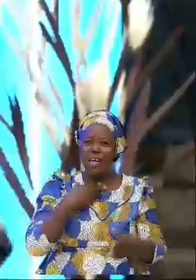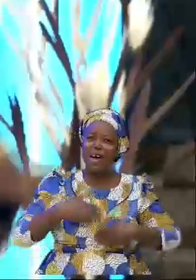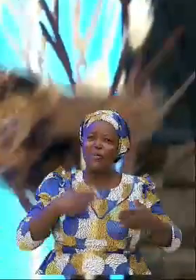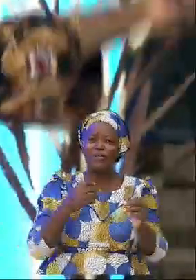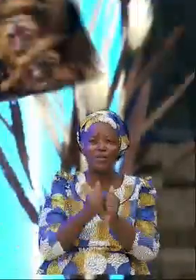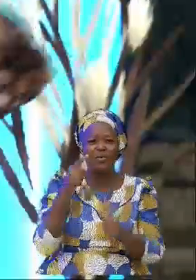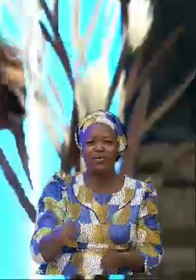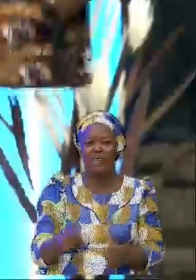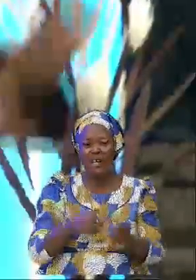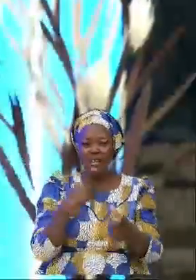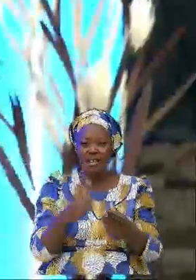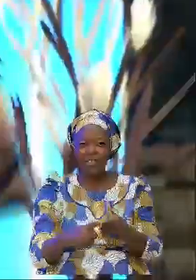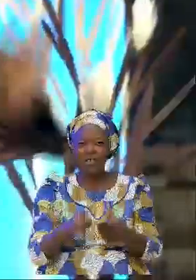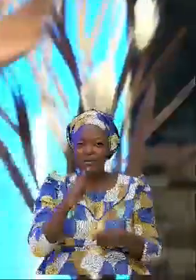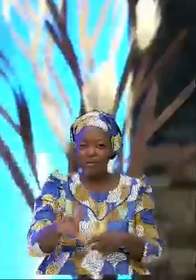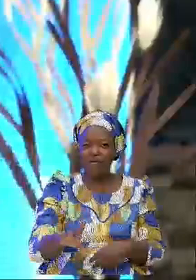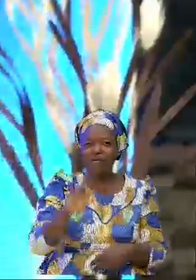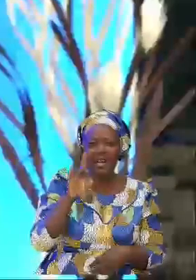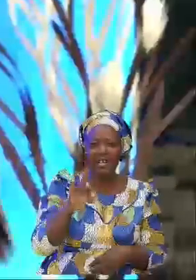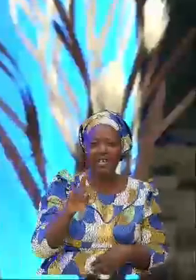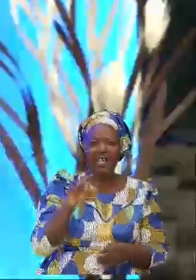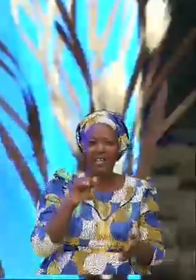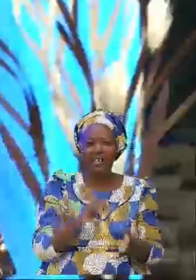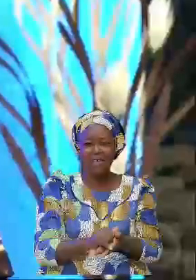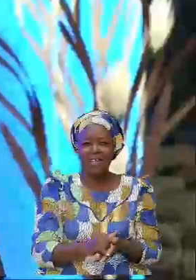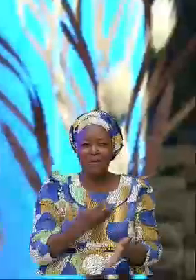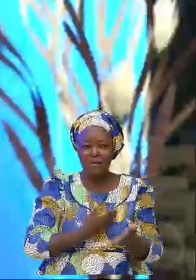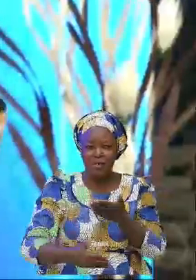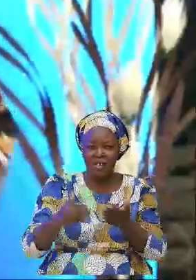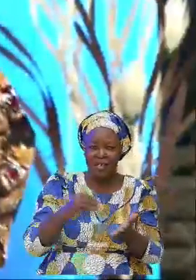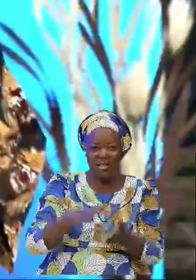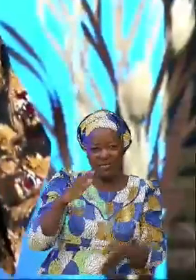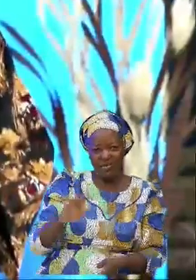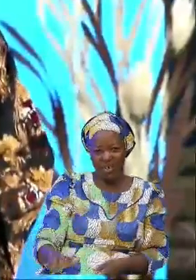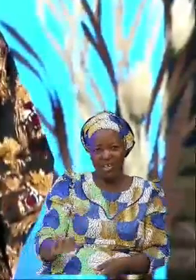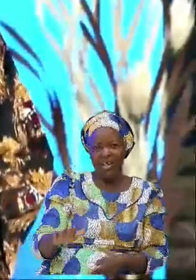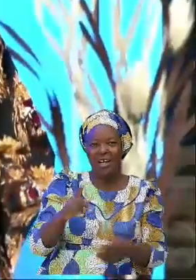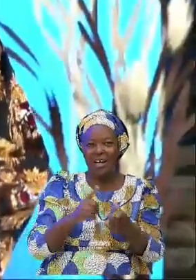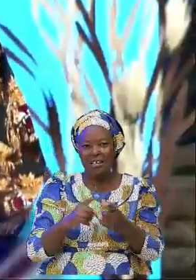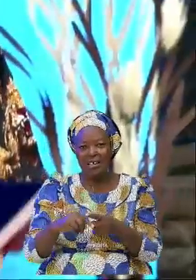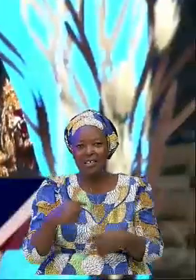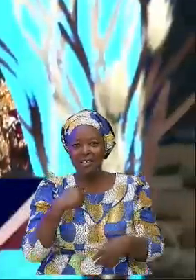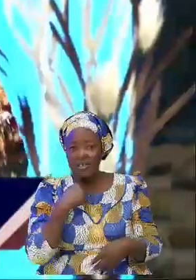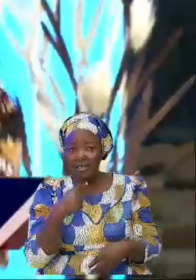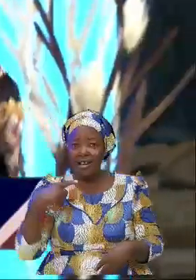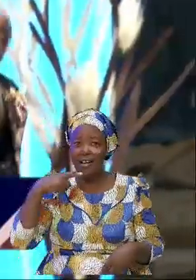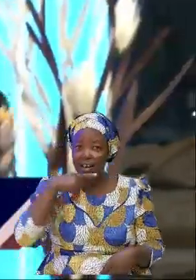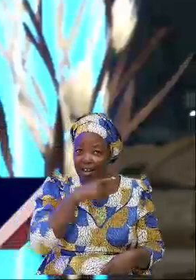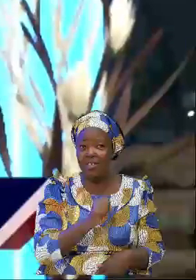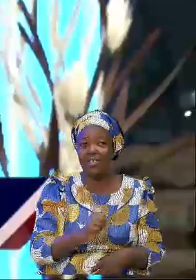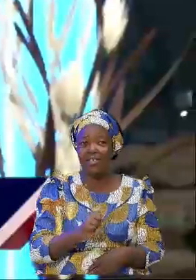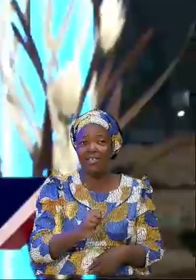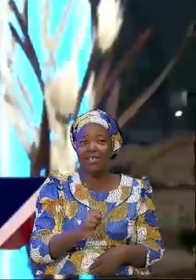divine touch, I am born again, and we are happy for you. And then you find that born